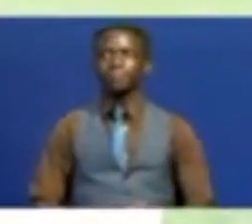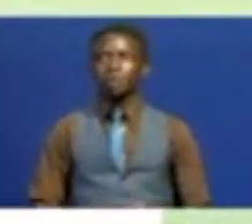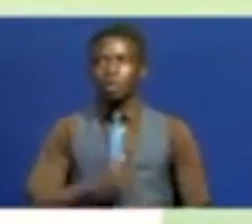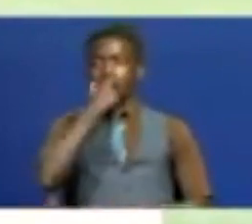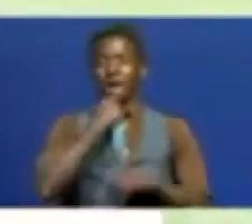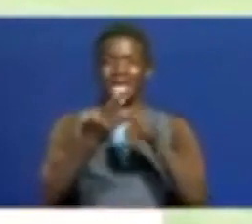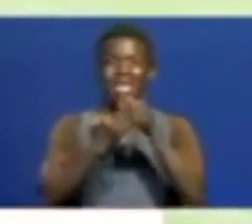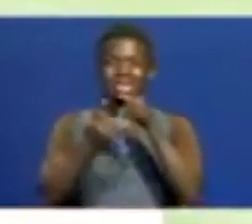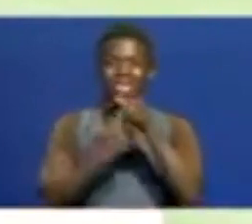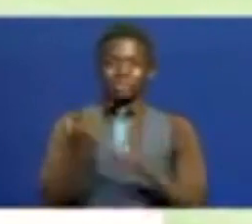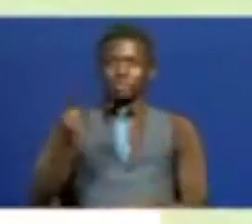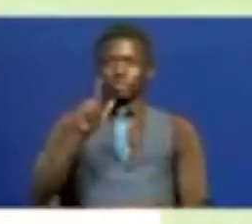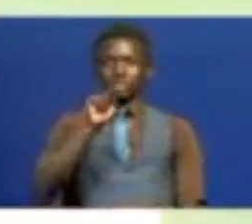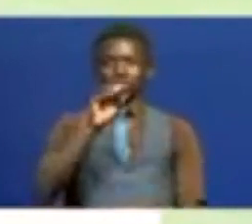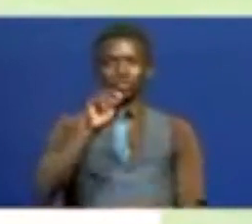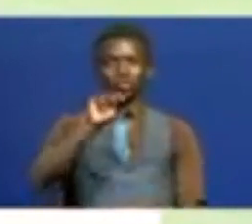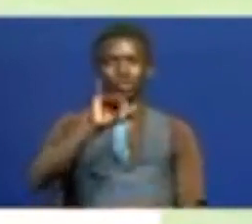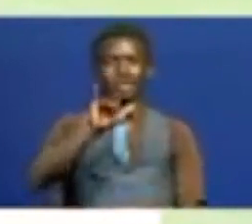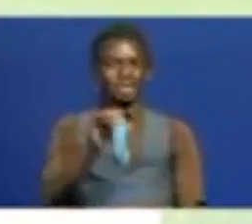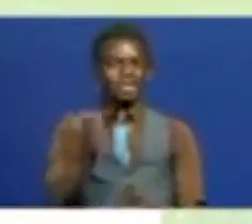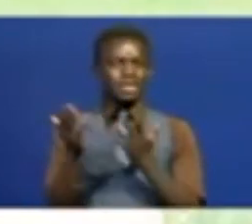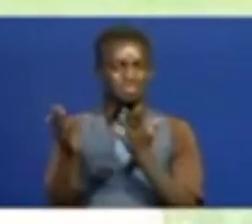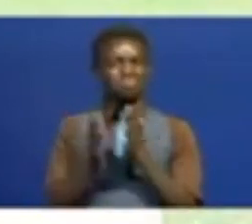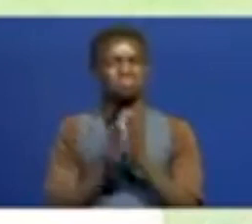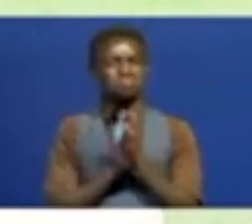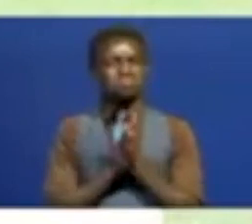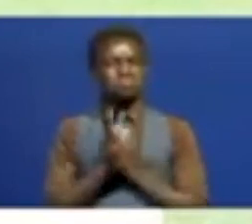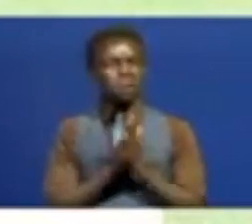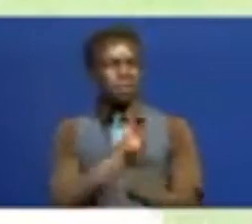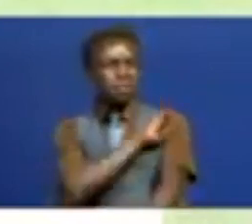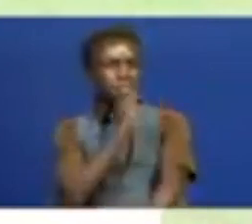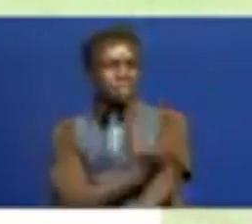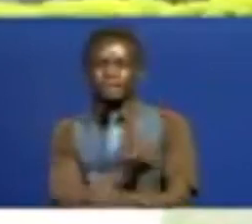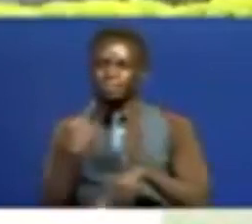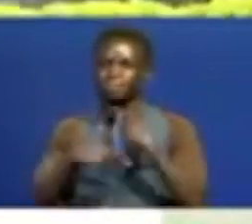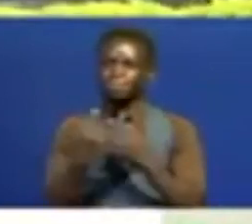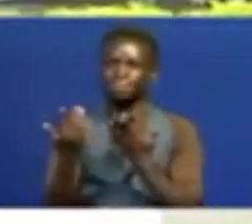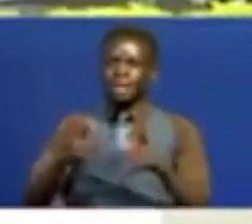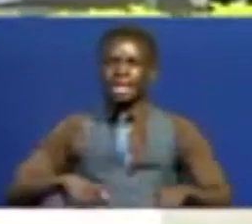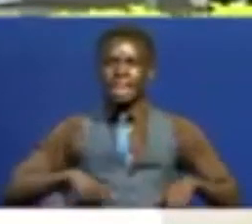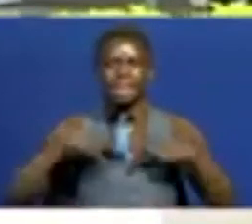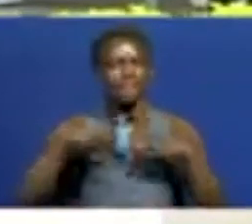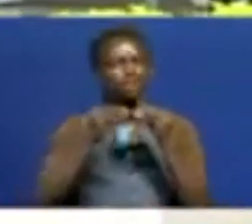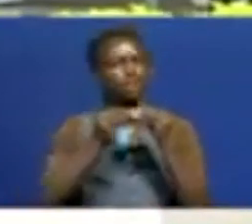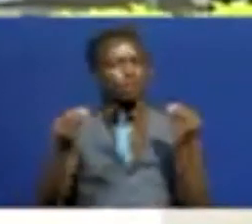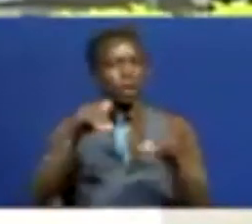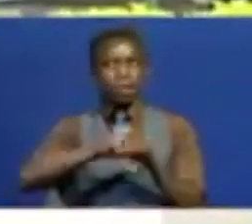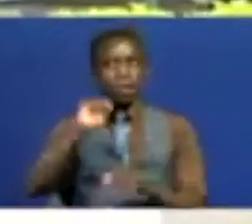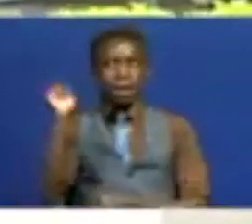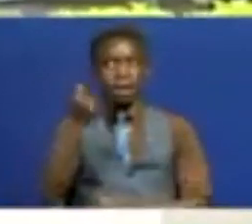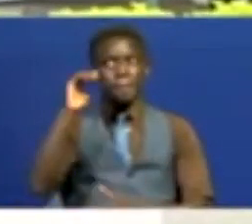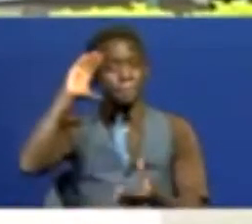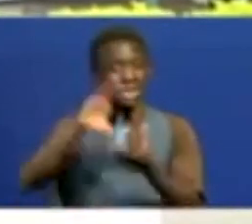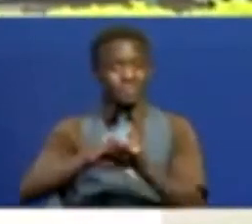86-year-old Tony Massie Blomfield is a royal enthusiast, although he has lived most of his life in Kenya. He believes the king is a